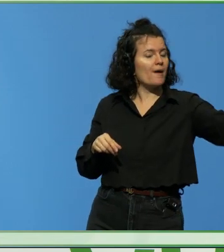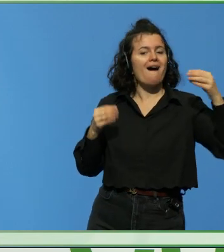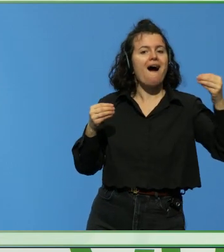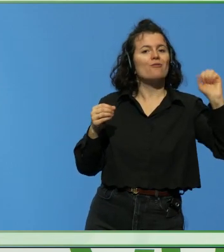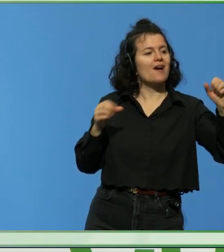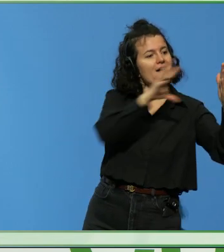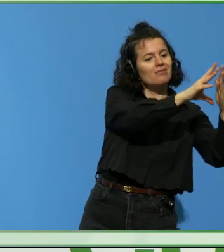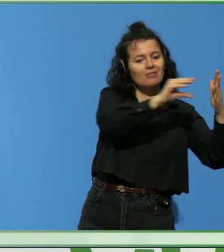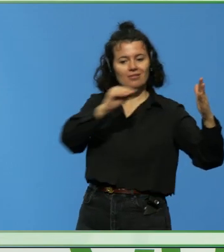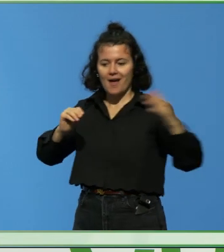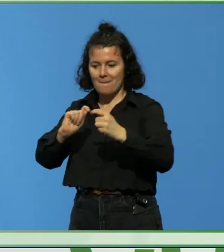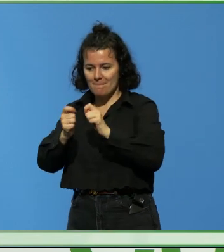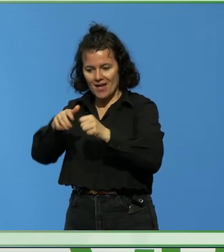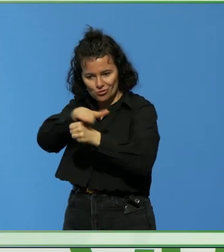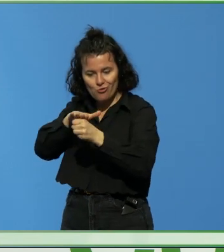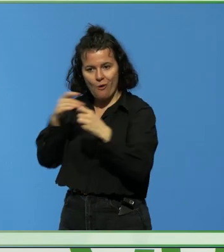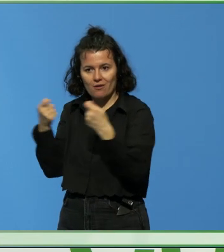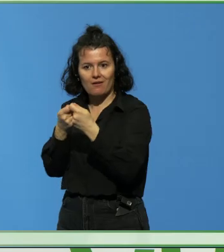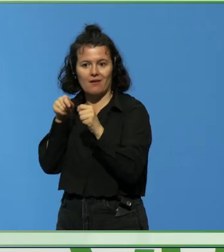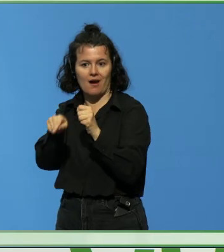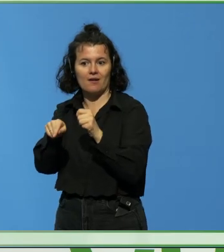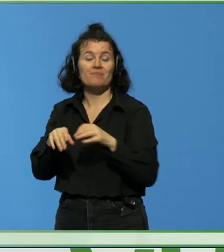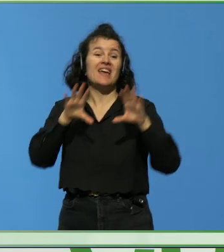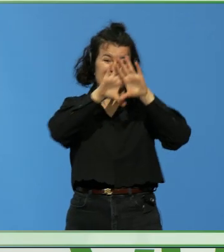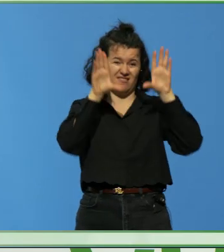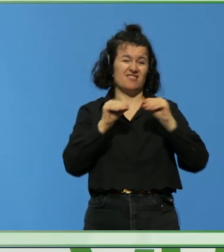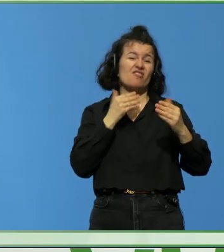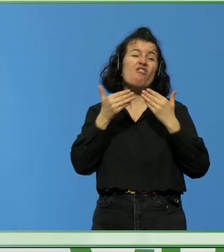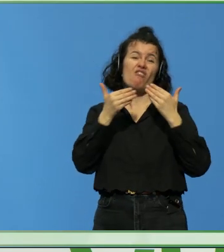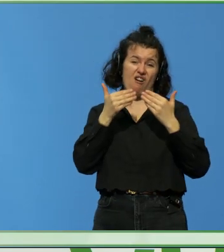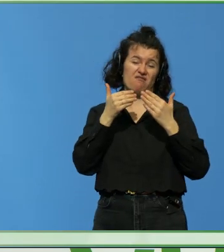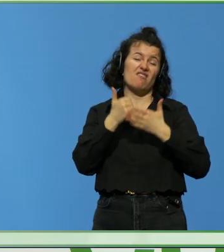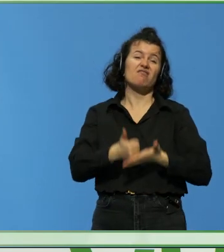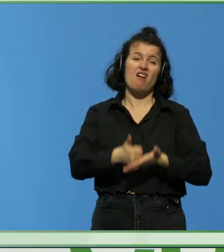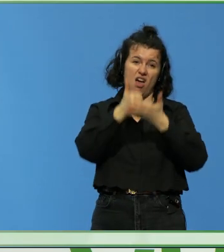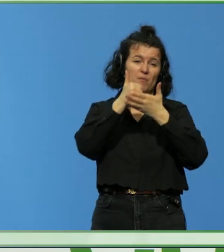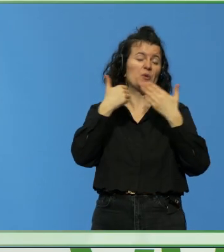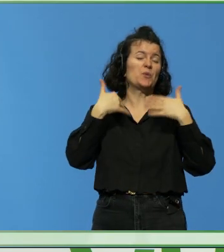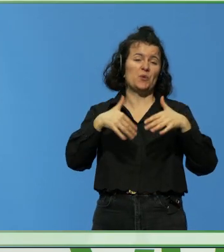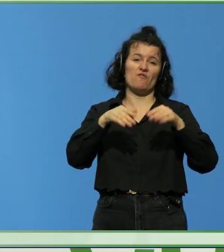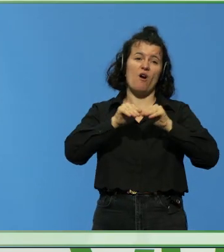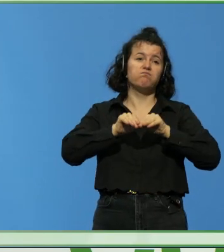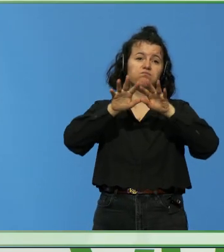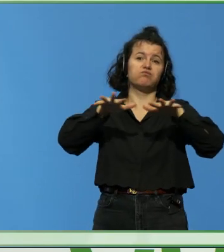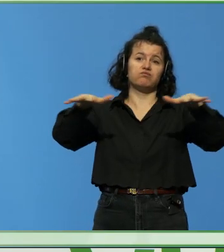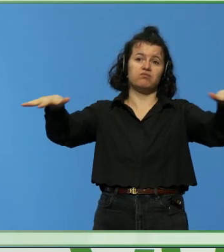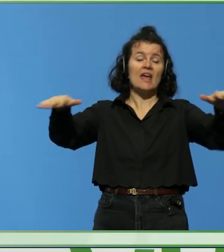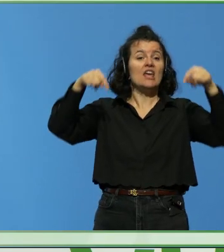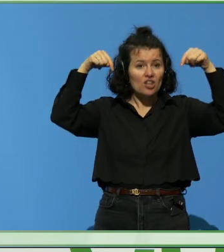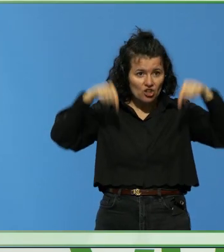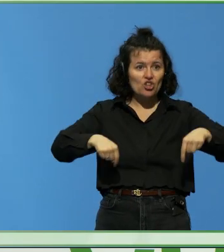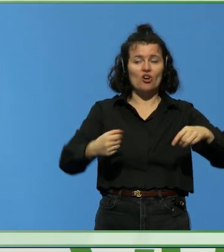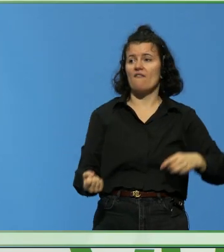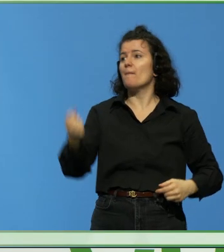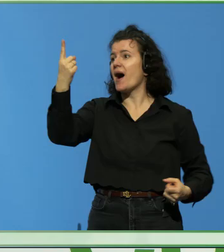Zero Project Conference have very important role in it, because we are having so many amazing leaders,